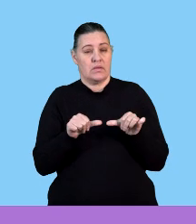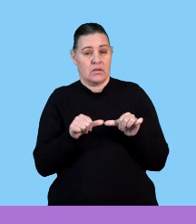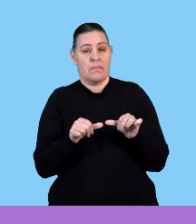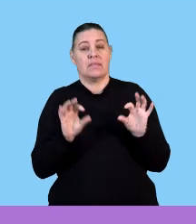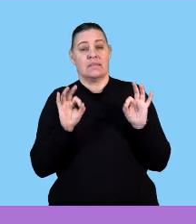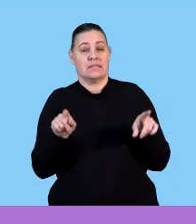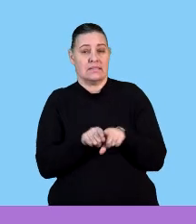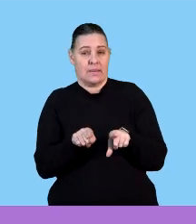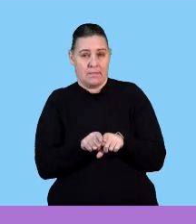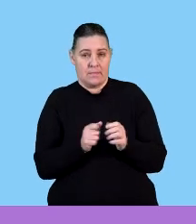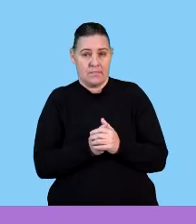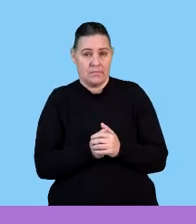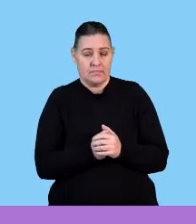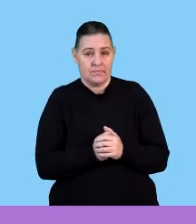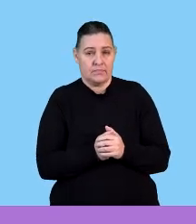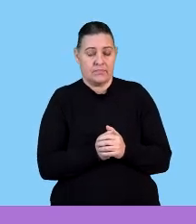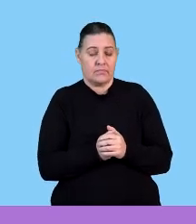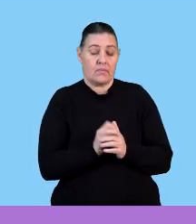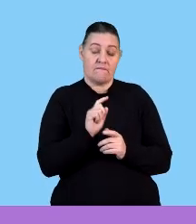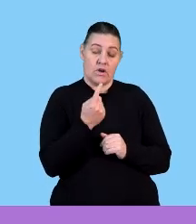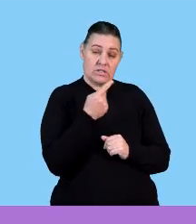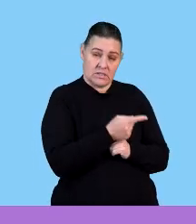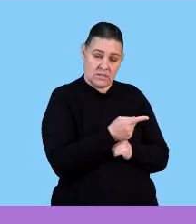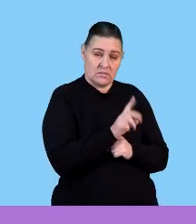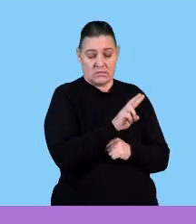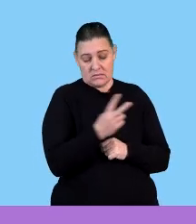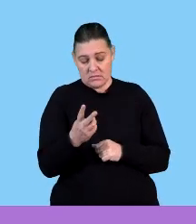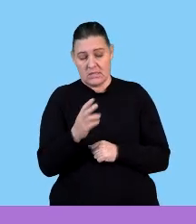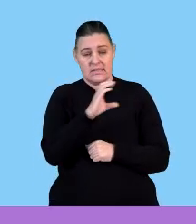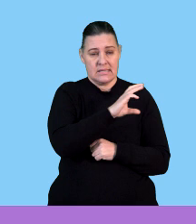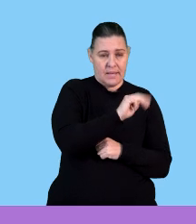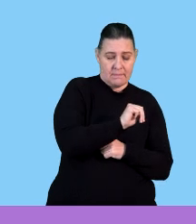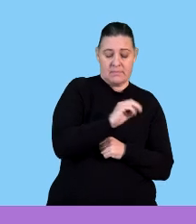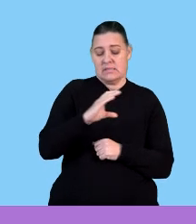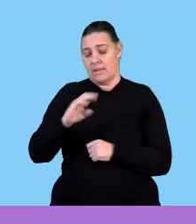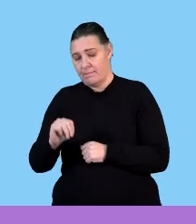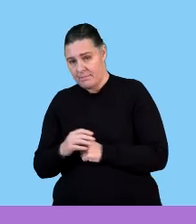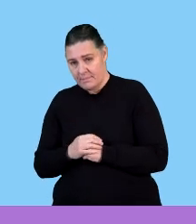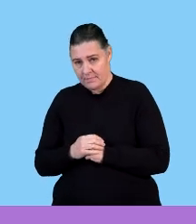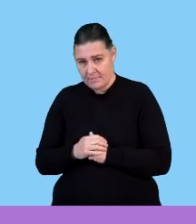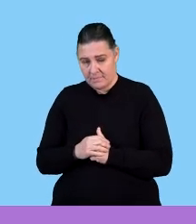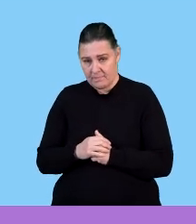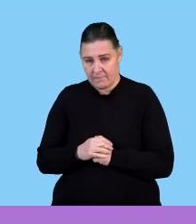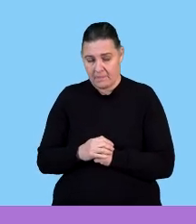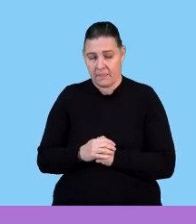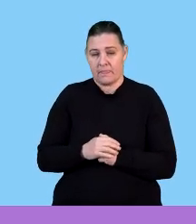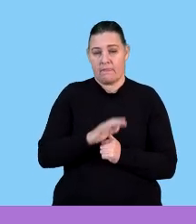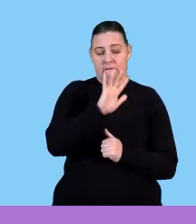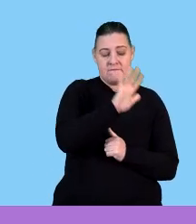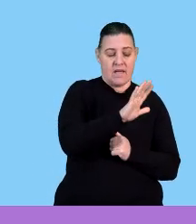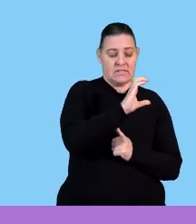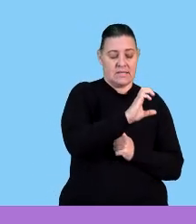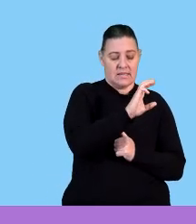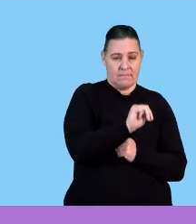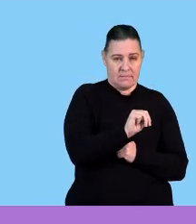measurement to be the same first, because there's two parts to this. So the first part, get the units of measurement the same. Therefore,